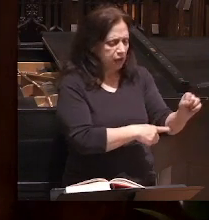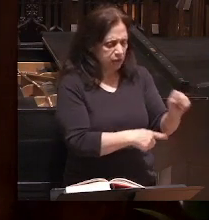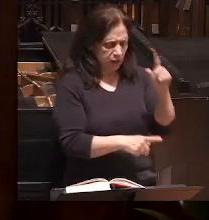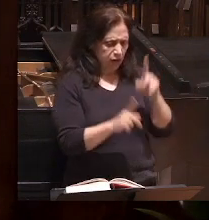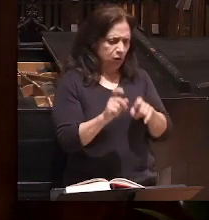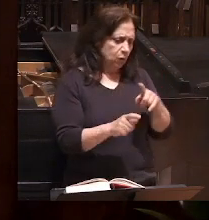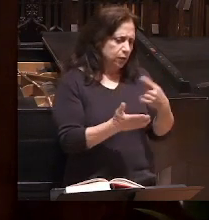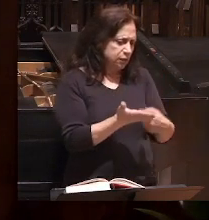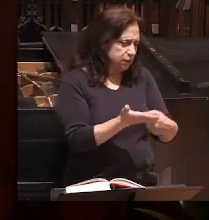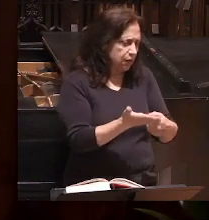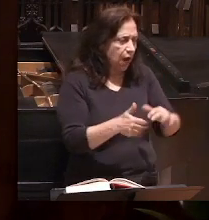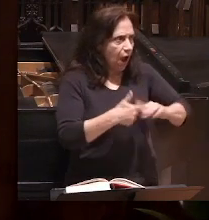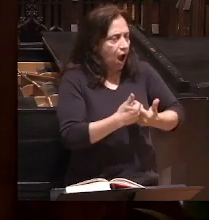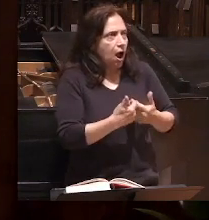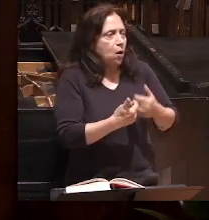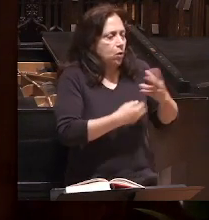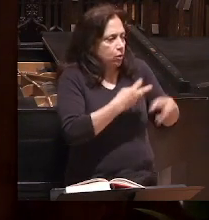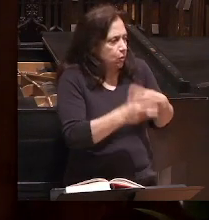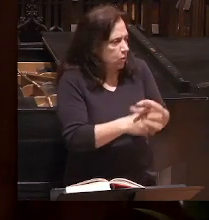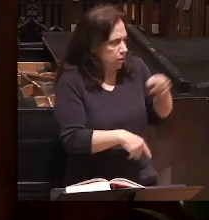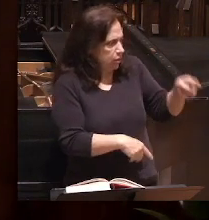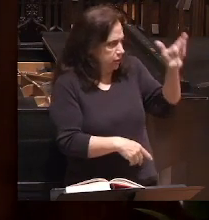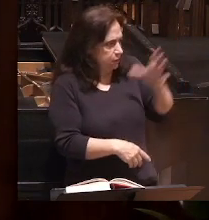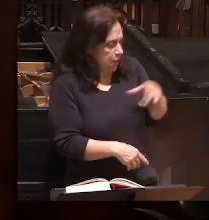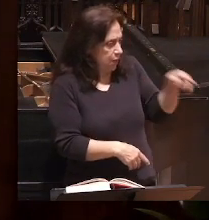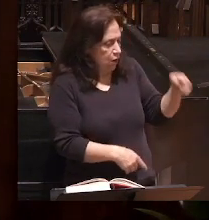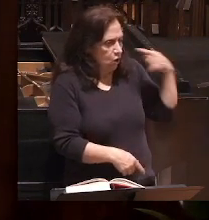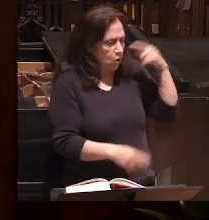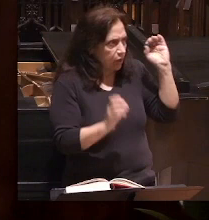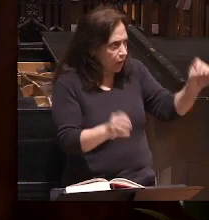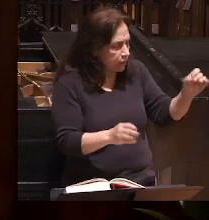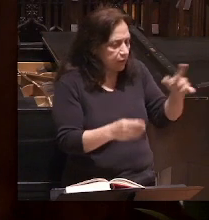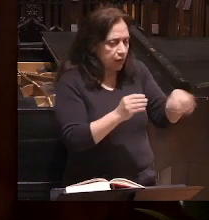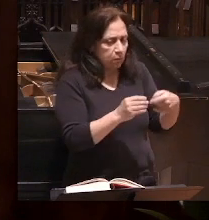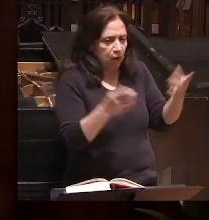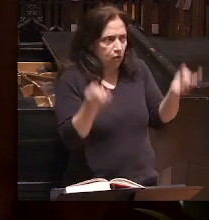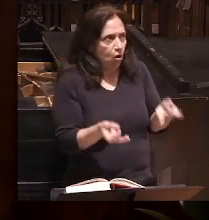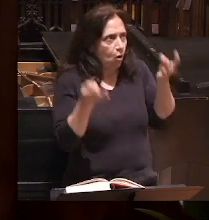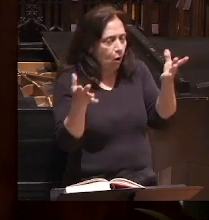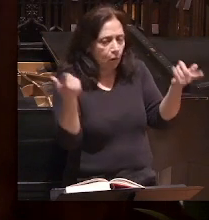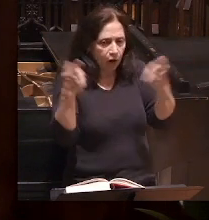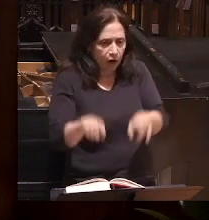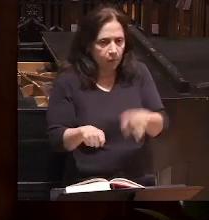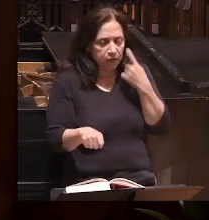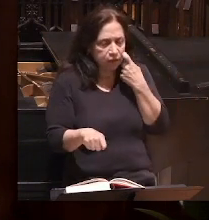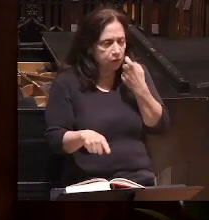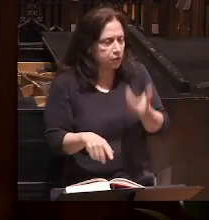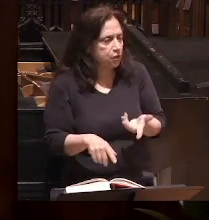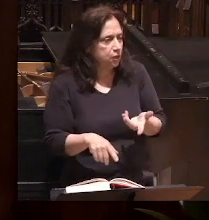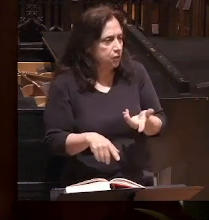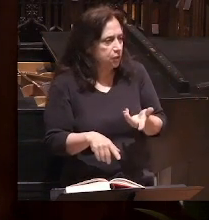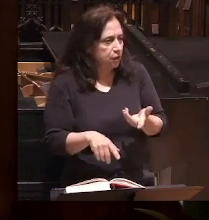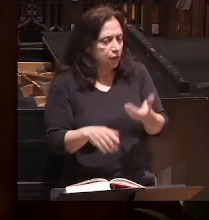question how in the world this man does not know about the horrors that took place